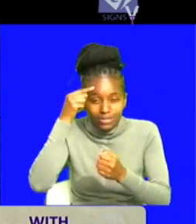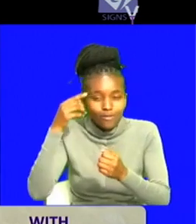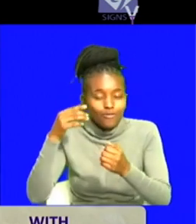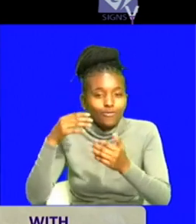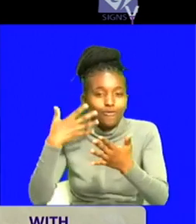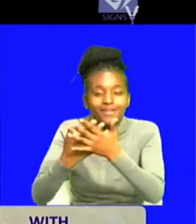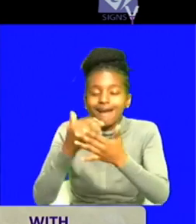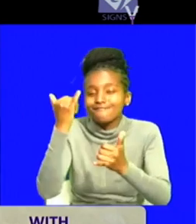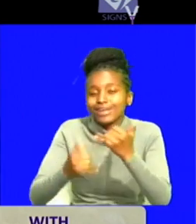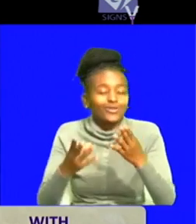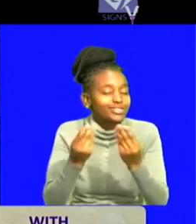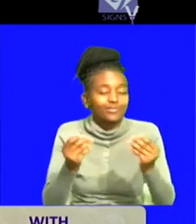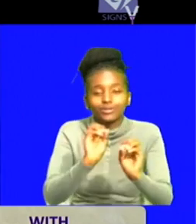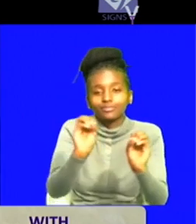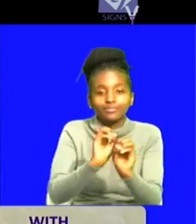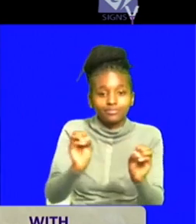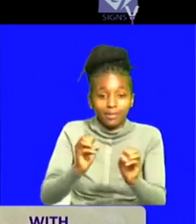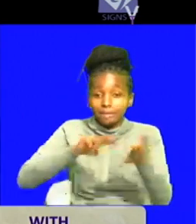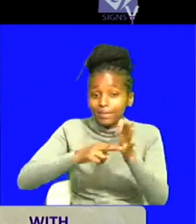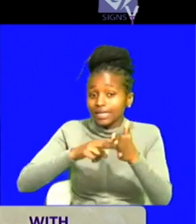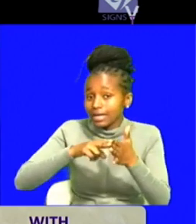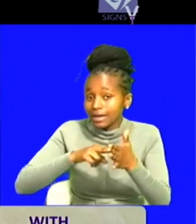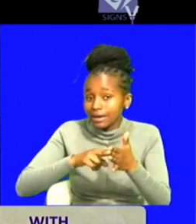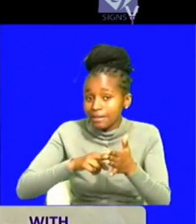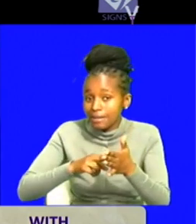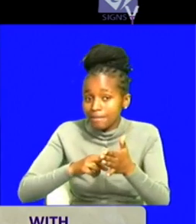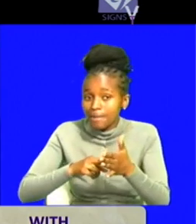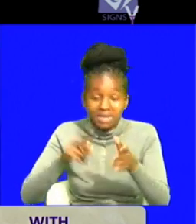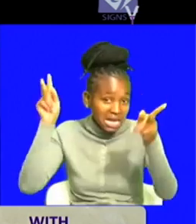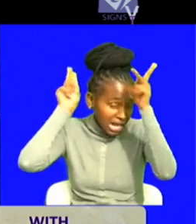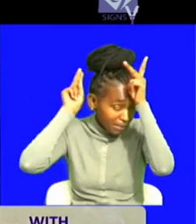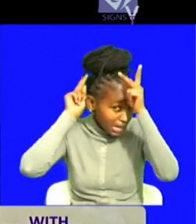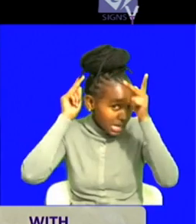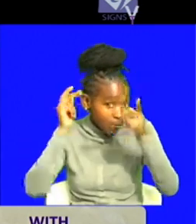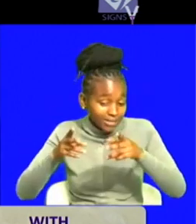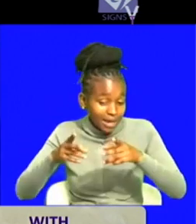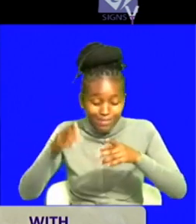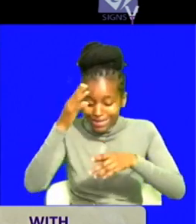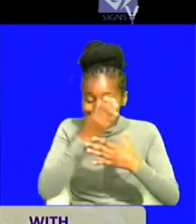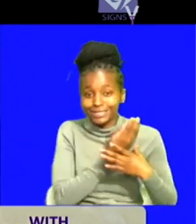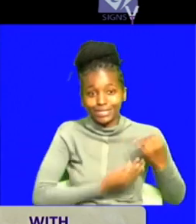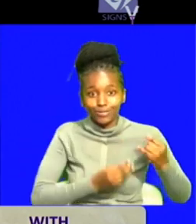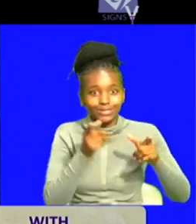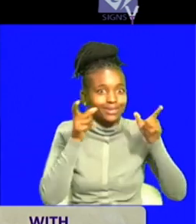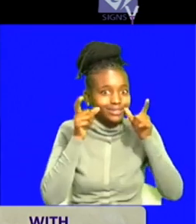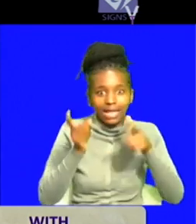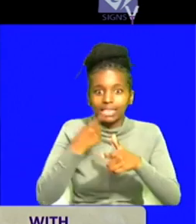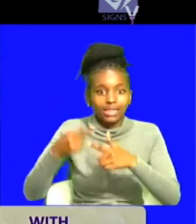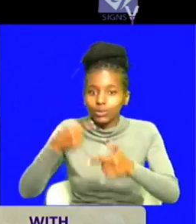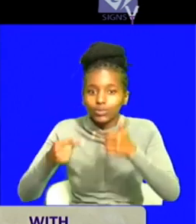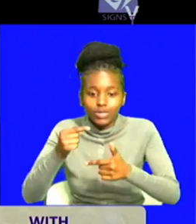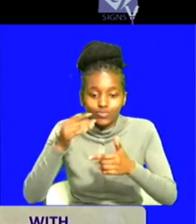finals si rahisi. And that means that they can also be, disappoint Tusker na washinde. So maybe what are the areas